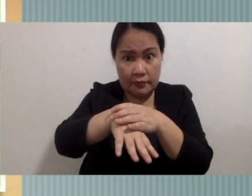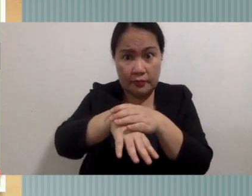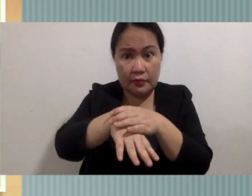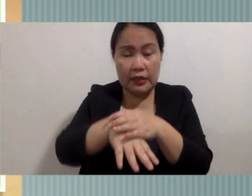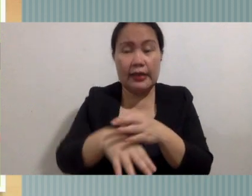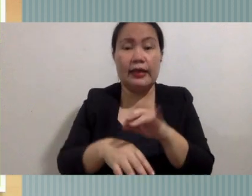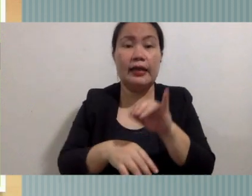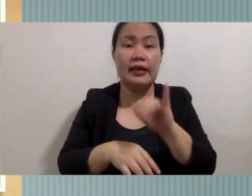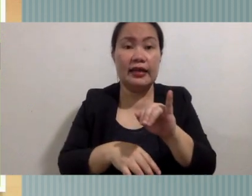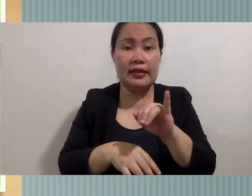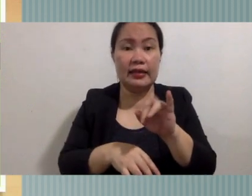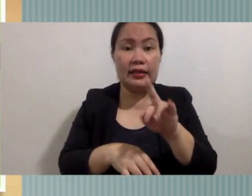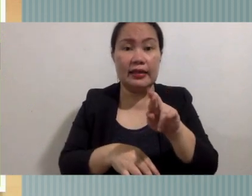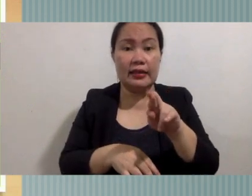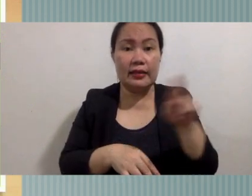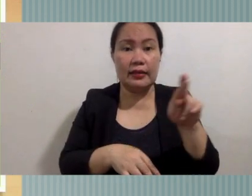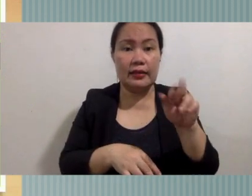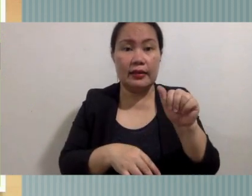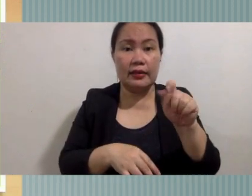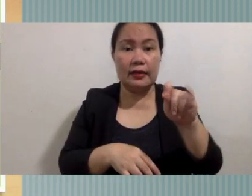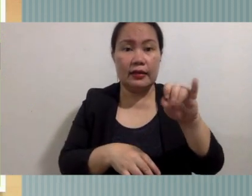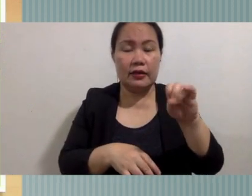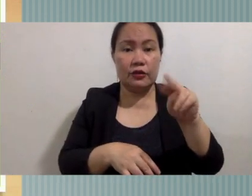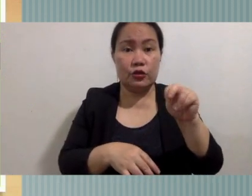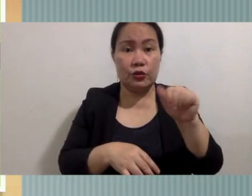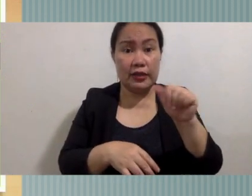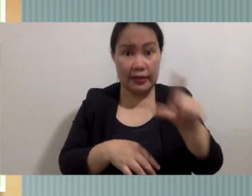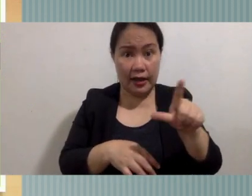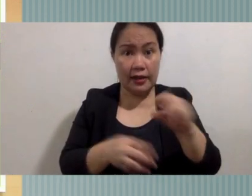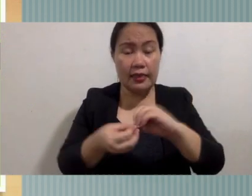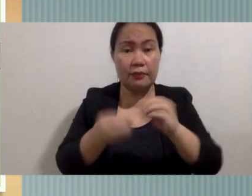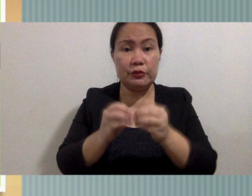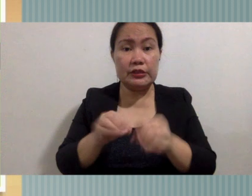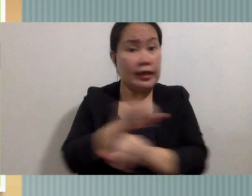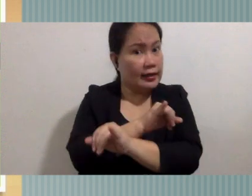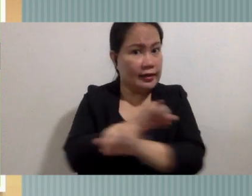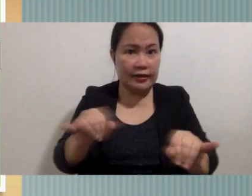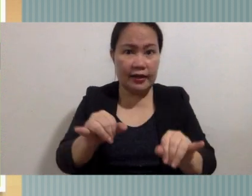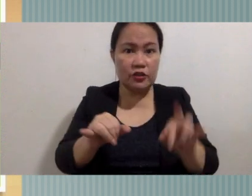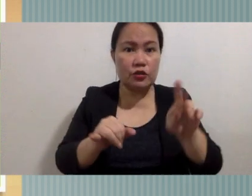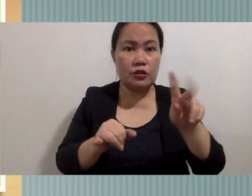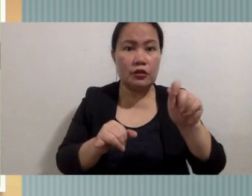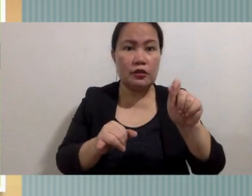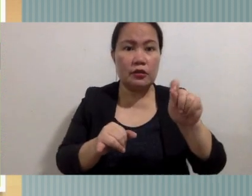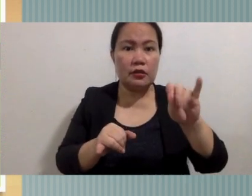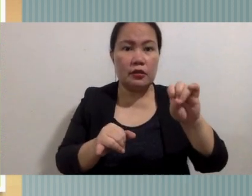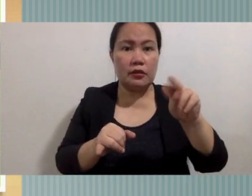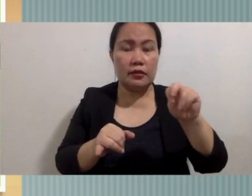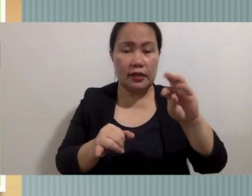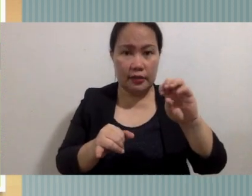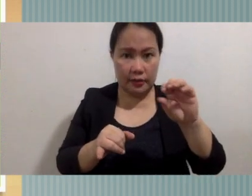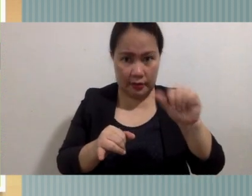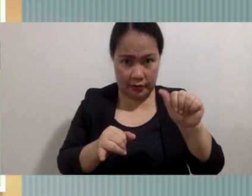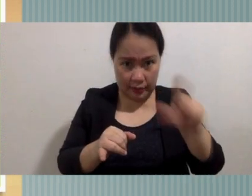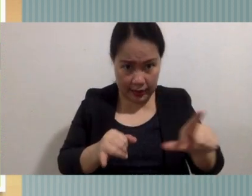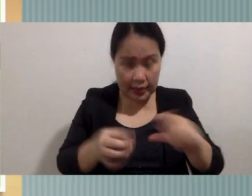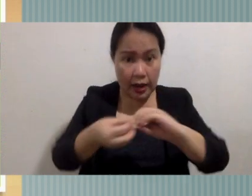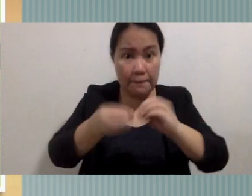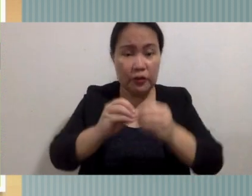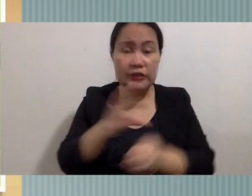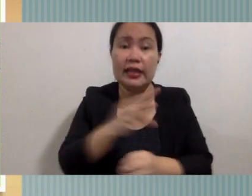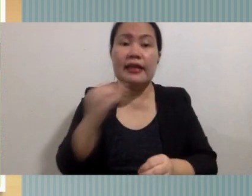or roots ay irrational numbers and it's not